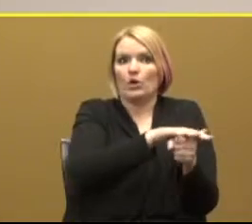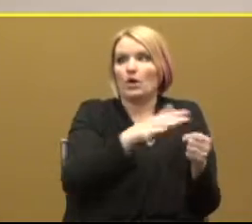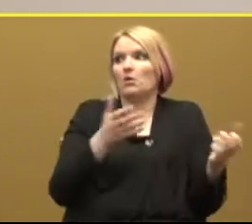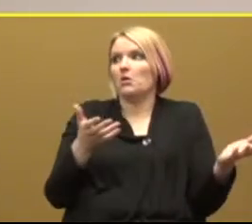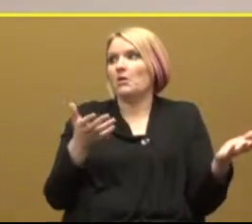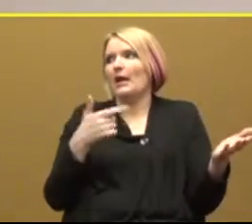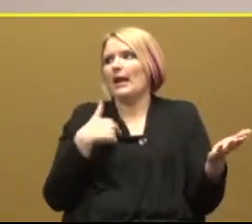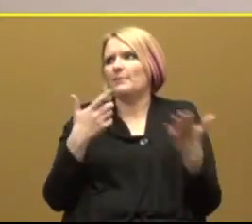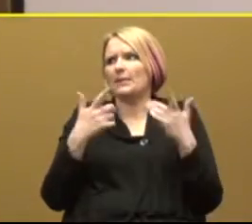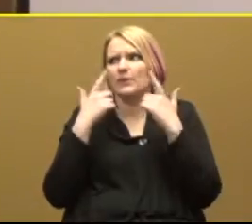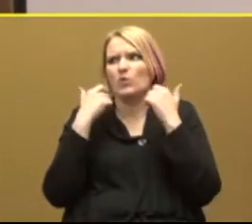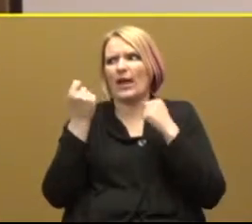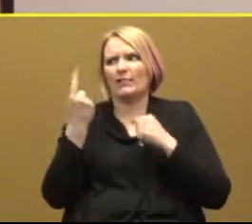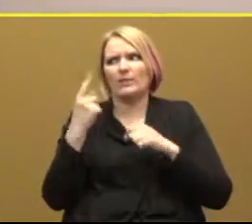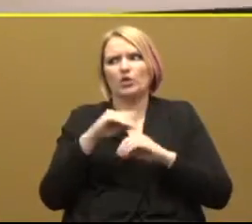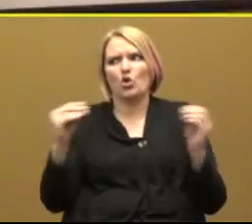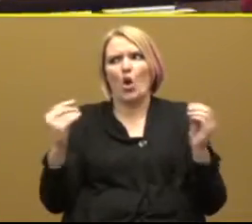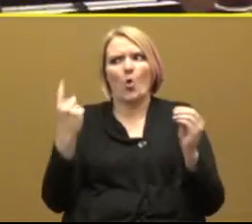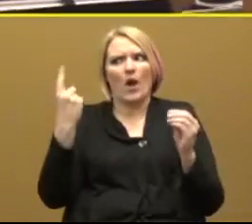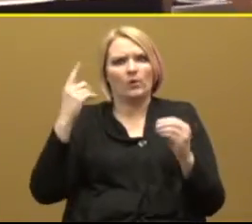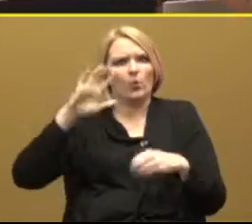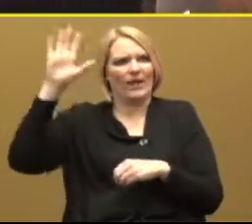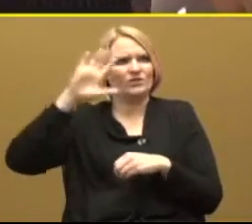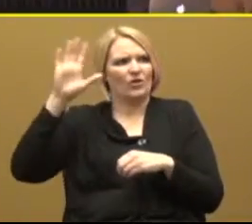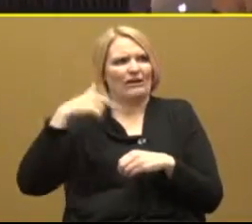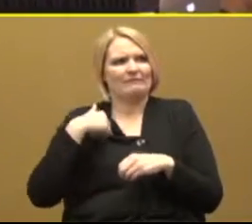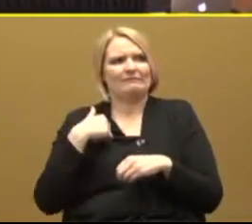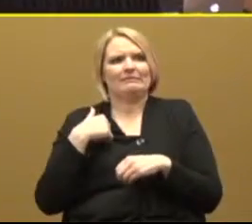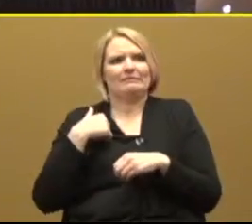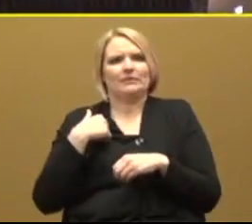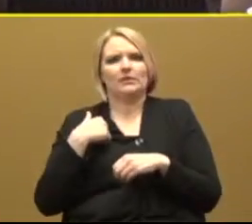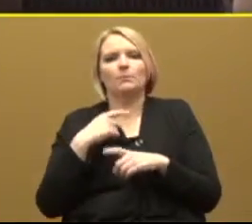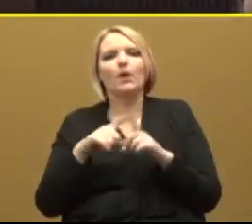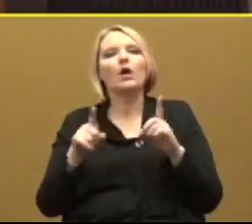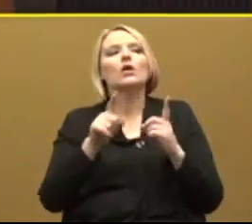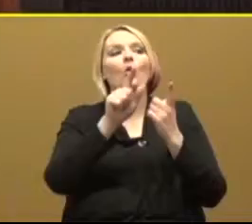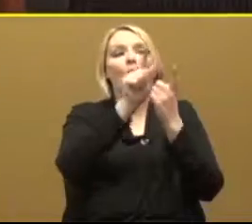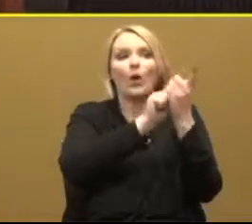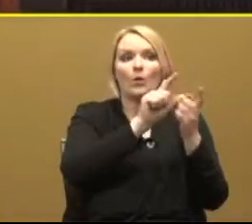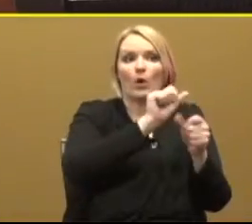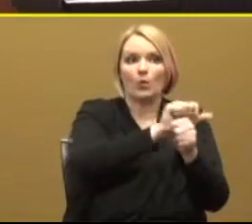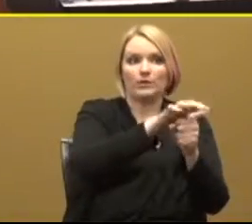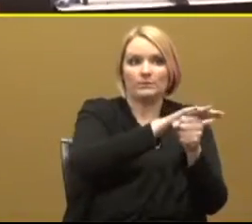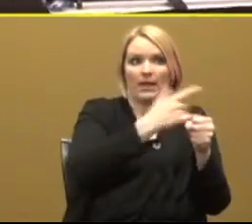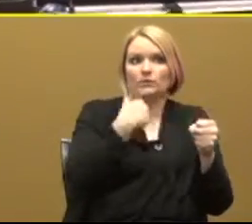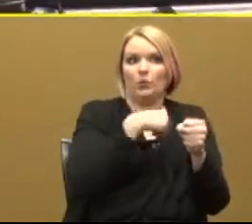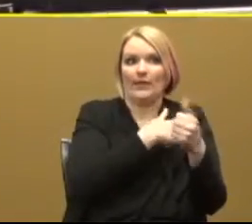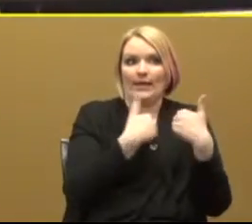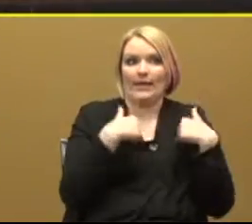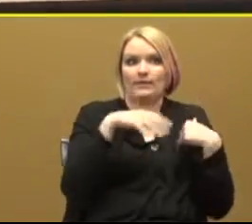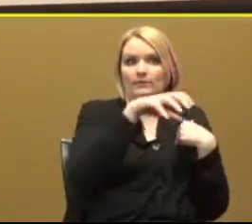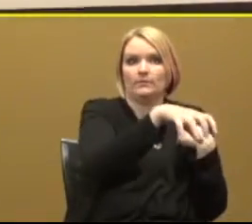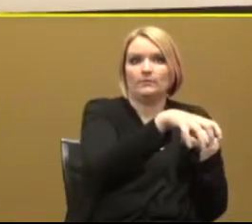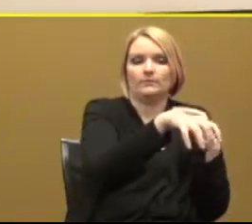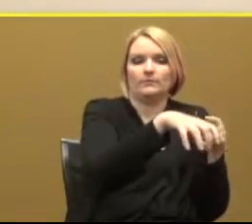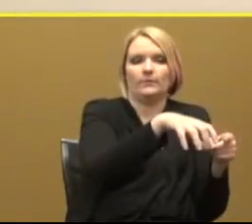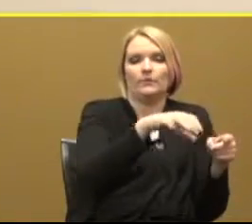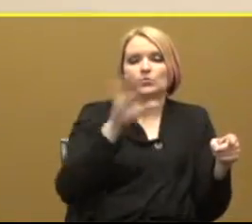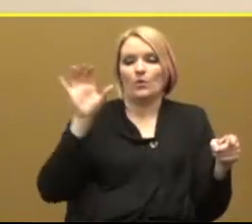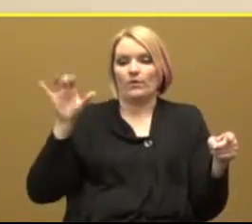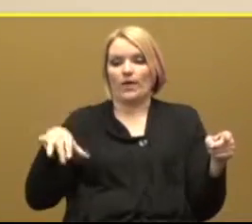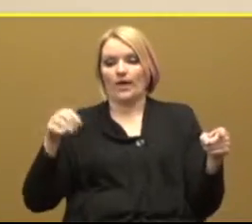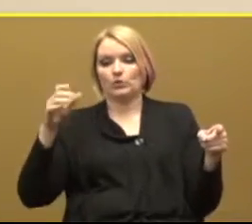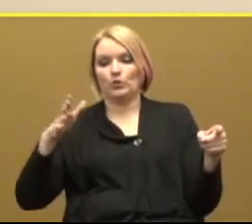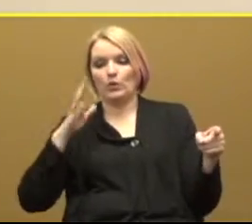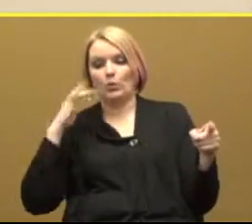Okay, I might cry a little bit, but that's okay. One-on-one workspace we had in this classroom. This is where this student is